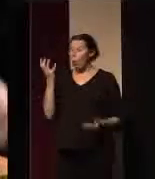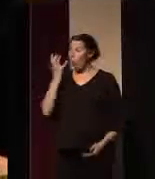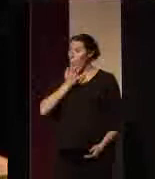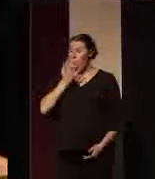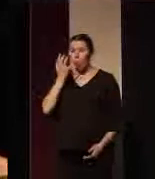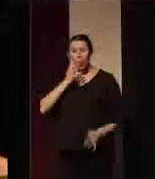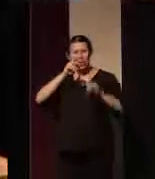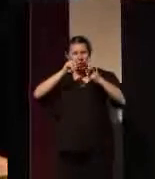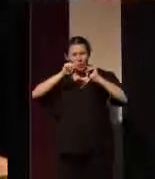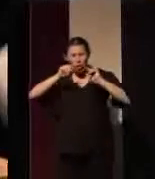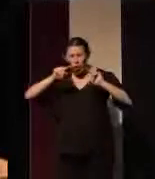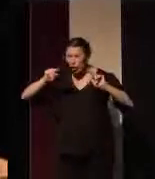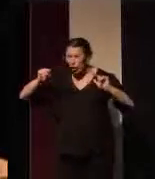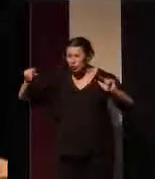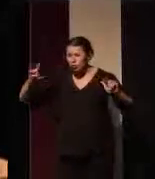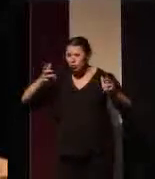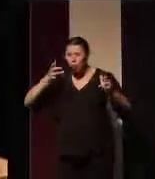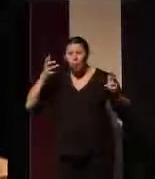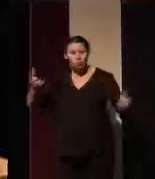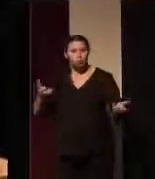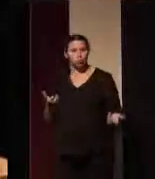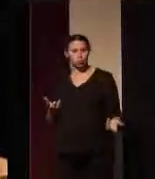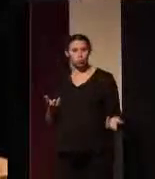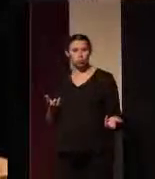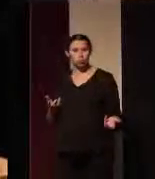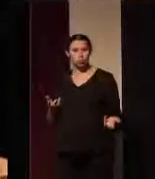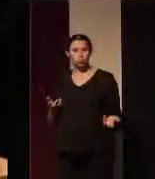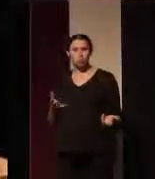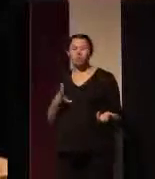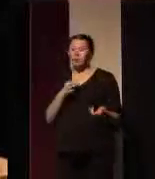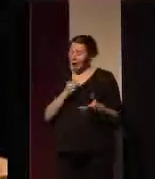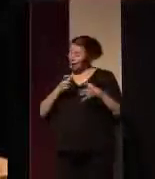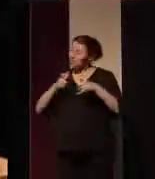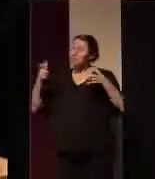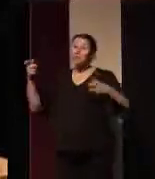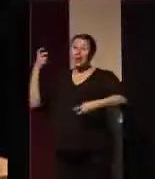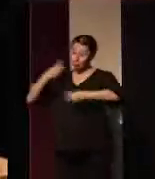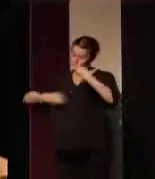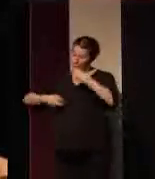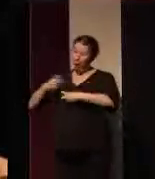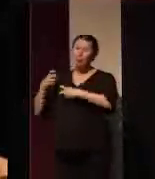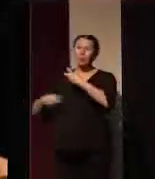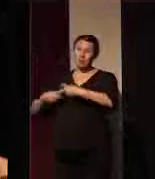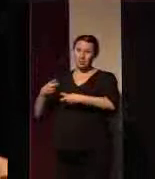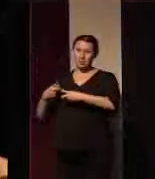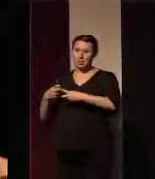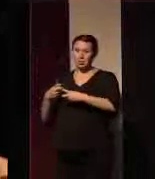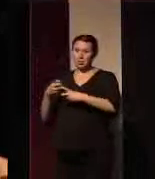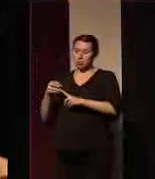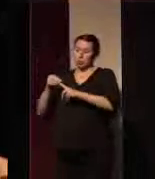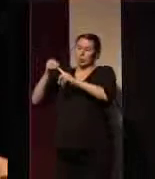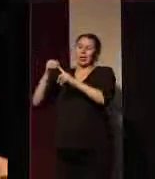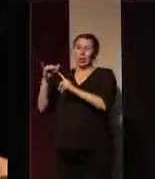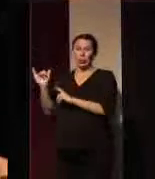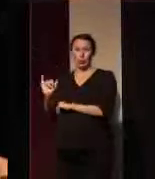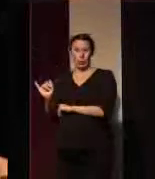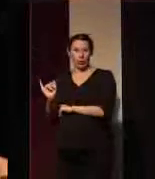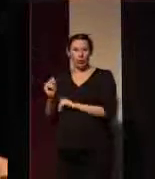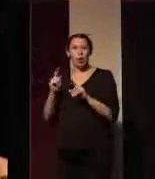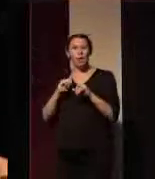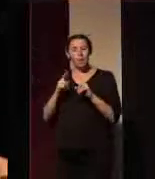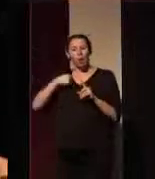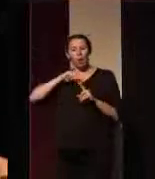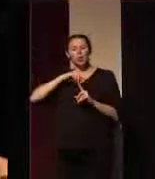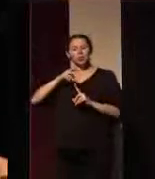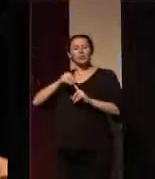seen any place else. We have major problems like we don't see in any place else either, but we are uniquely positioned to deal with